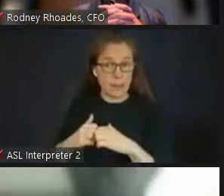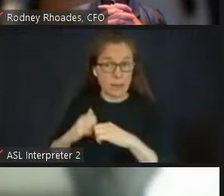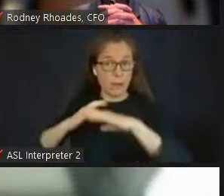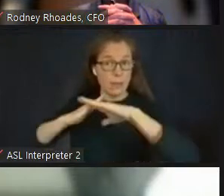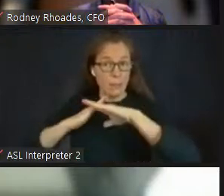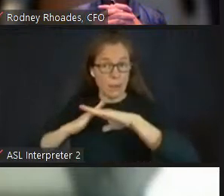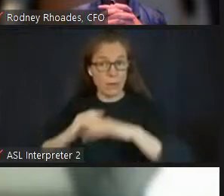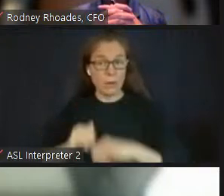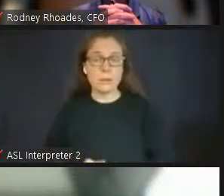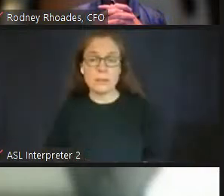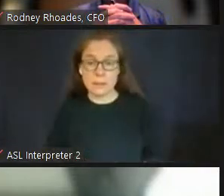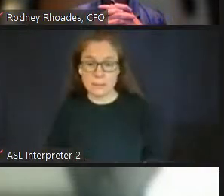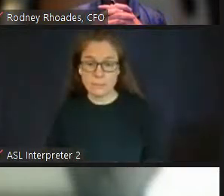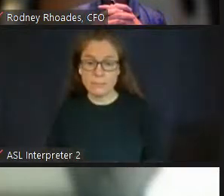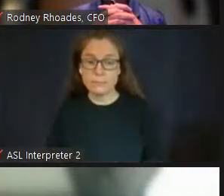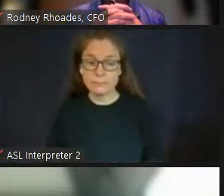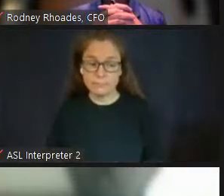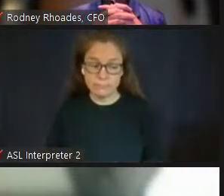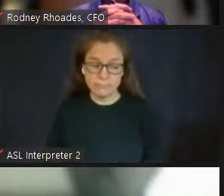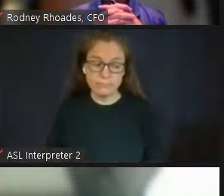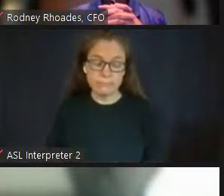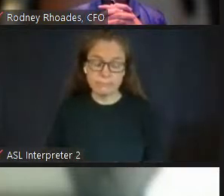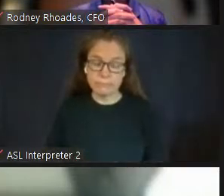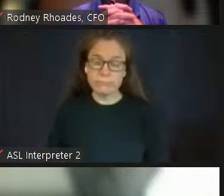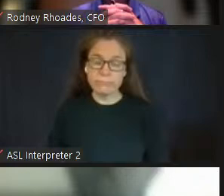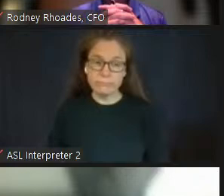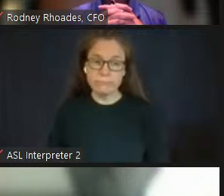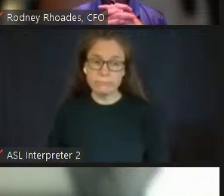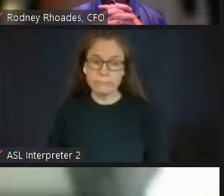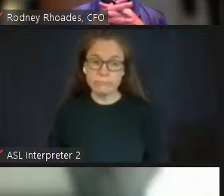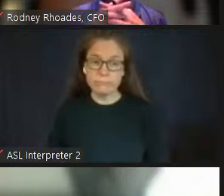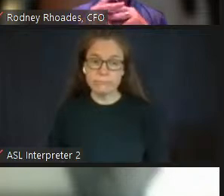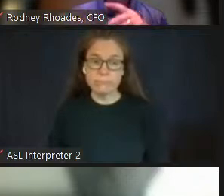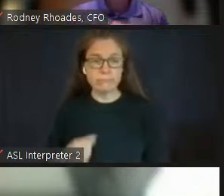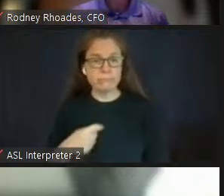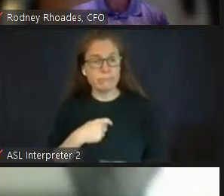As we focus on investments